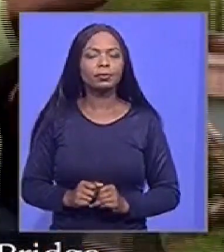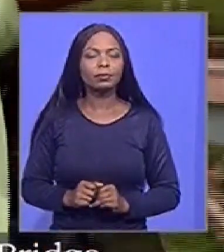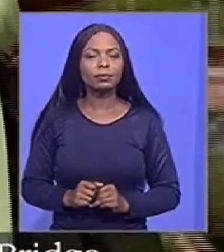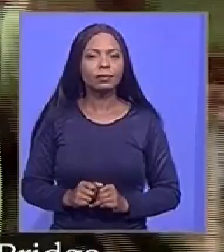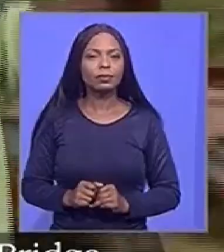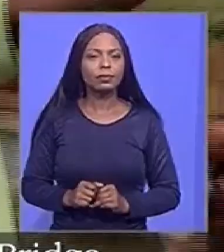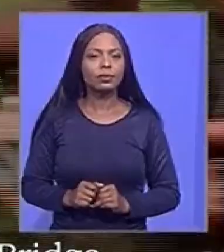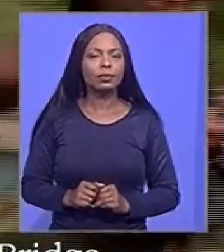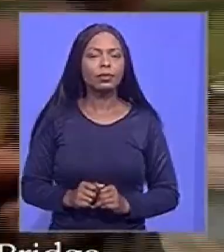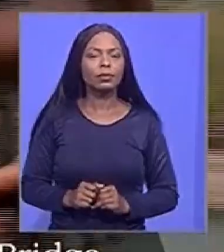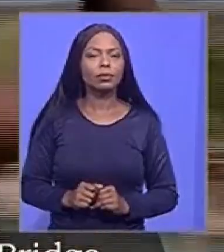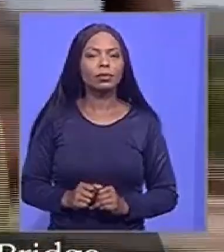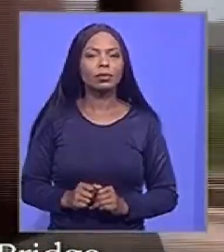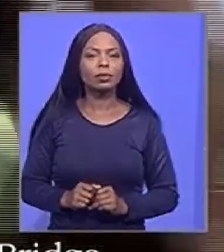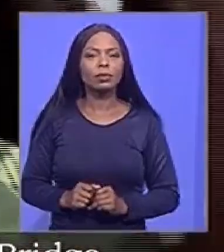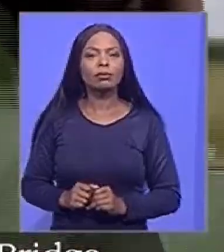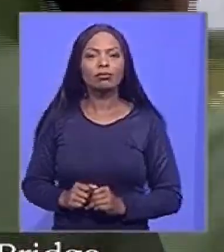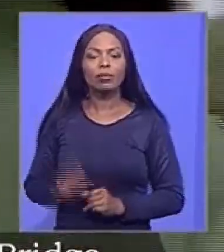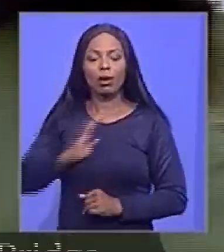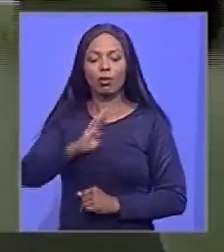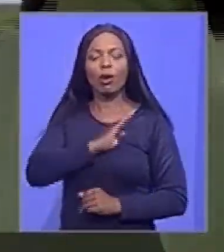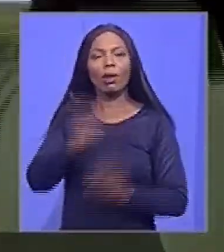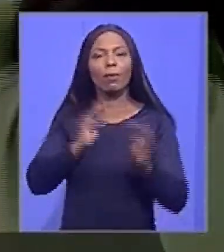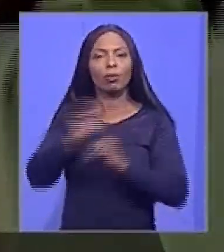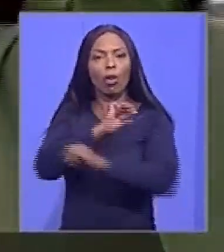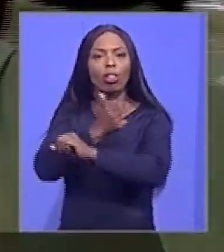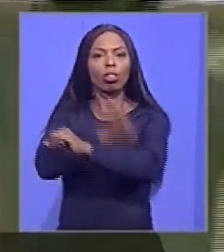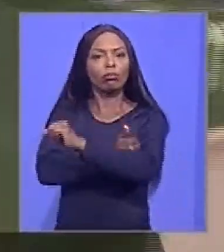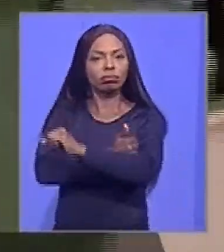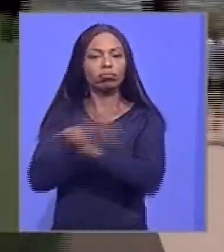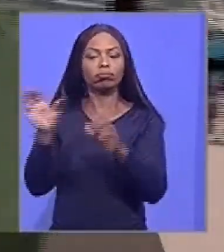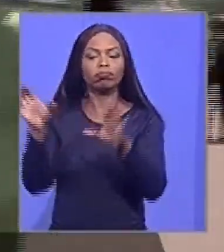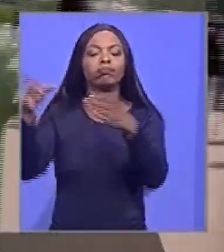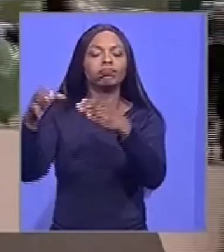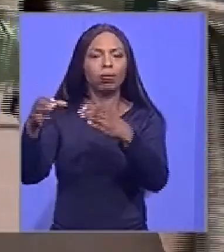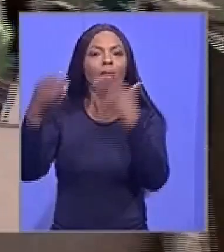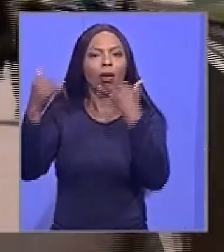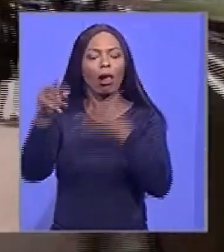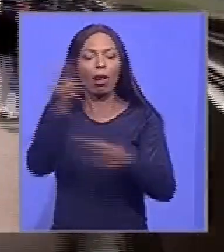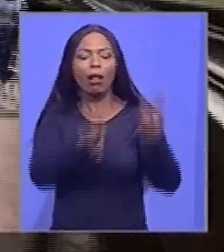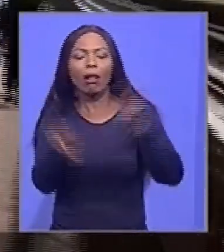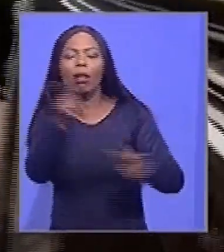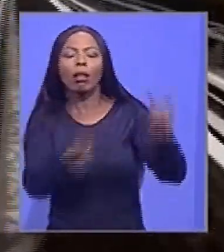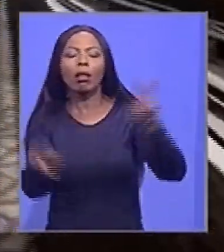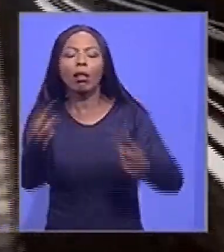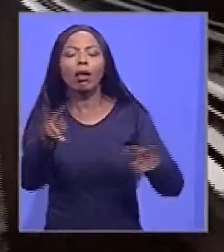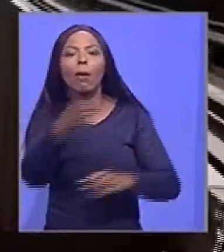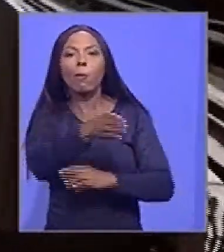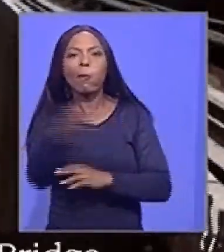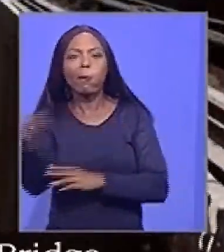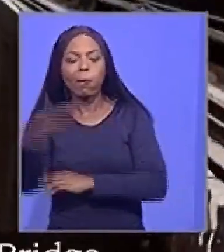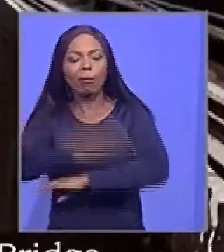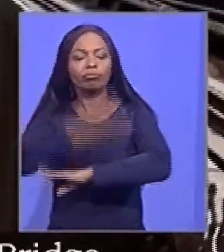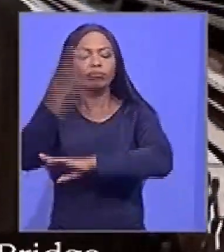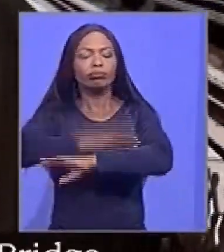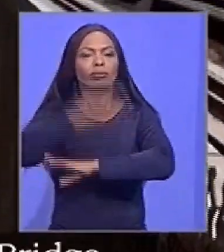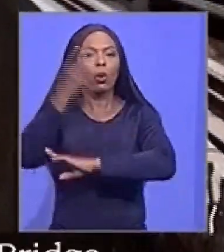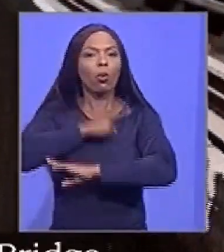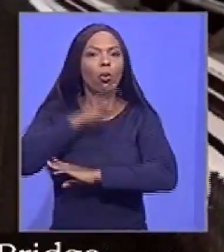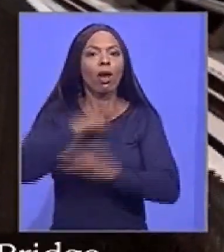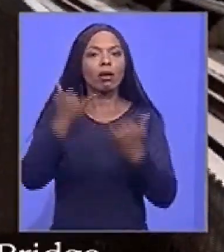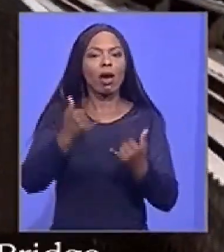Lephata le le tlhokomelang melelwane ya naga Border Management Authority le gagamaditse matsholo a go disa melelwane seno ke go ipaakanyetsa malatsi a